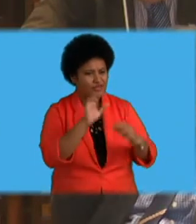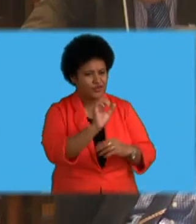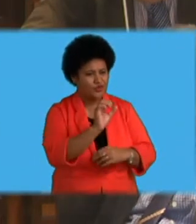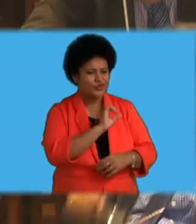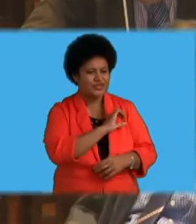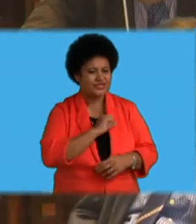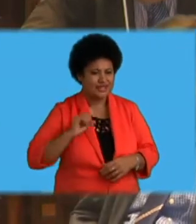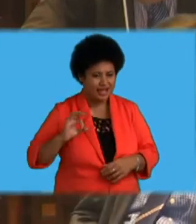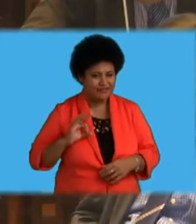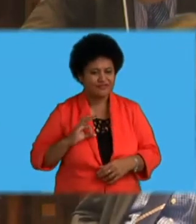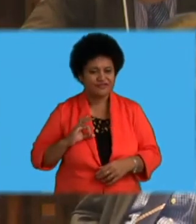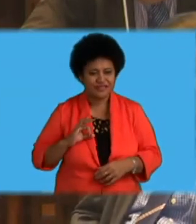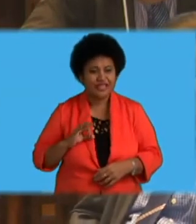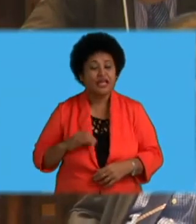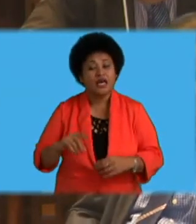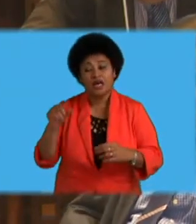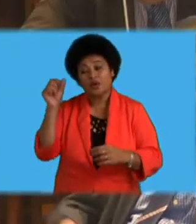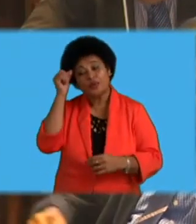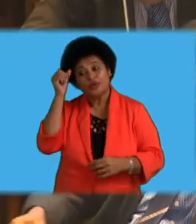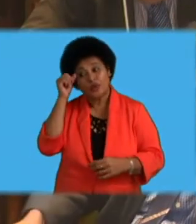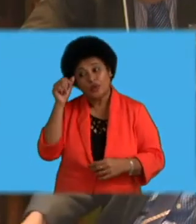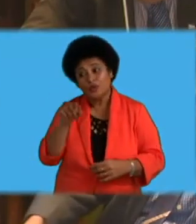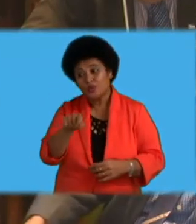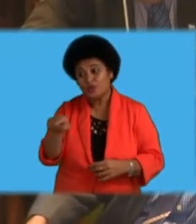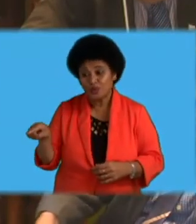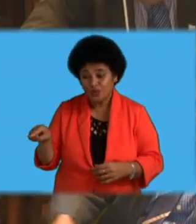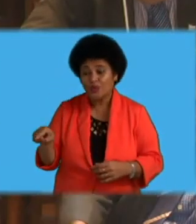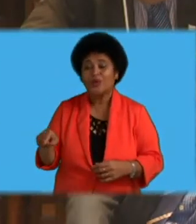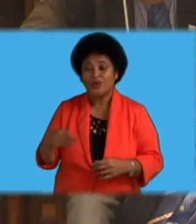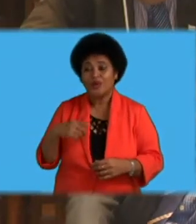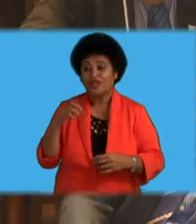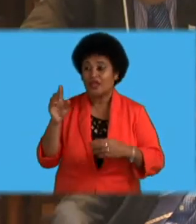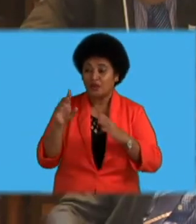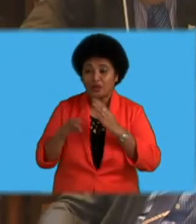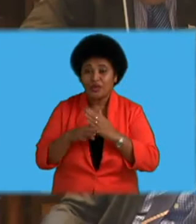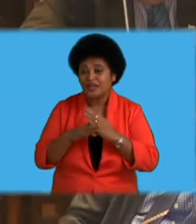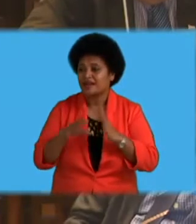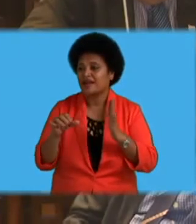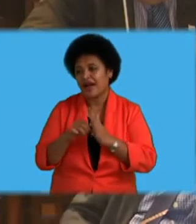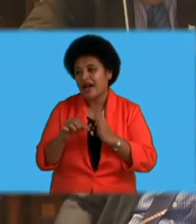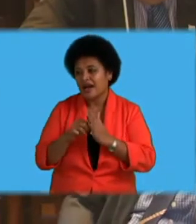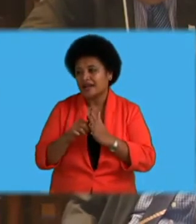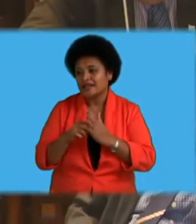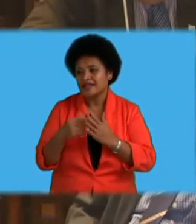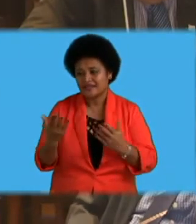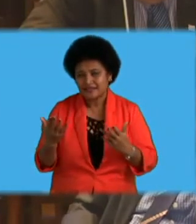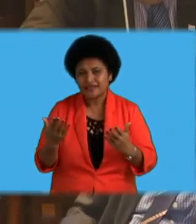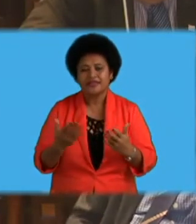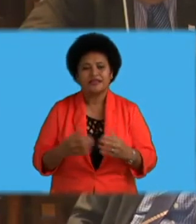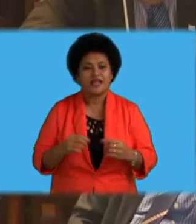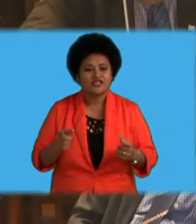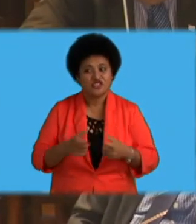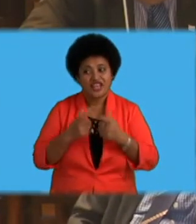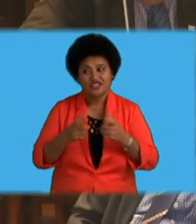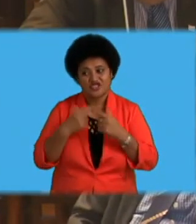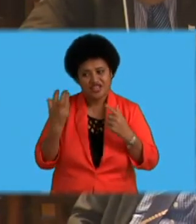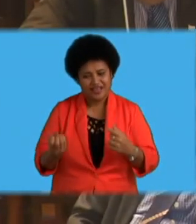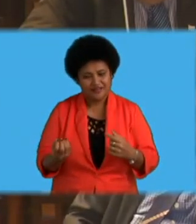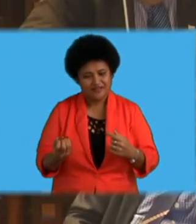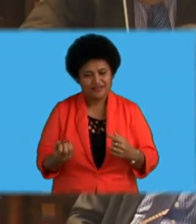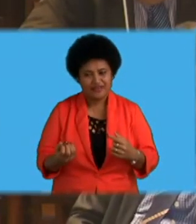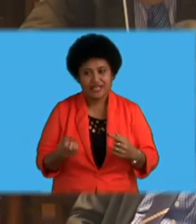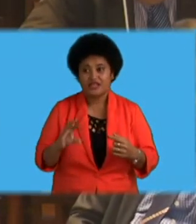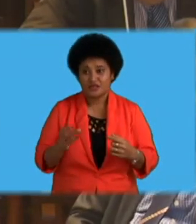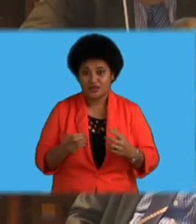We know that they also work under trying circumstances, and through you, Mr. Honorable